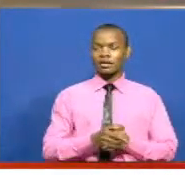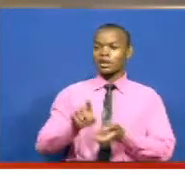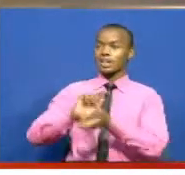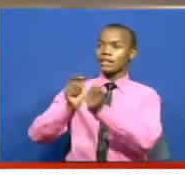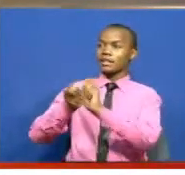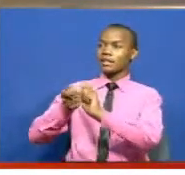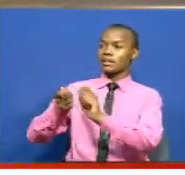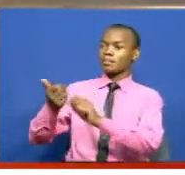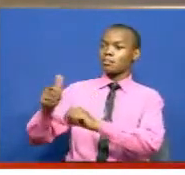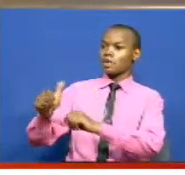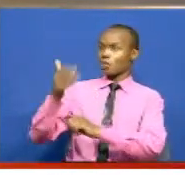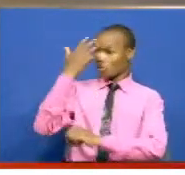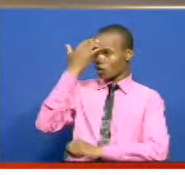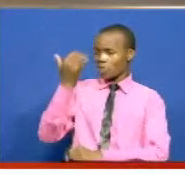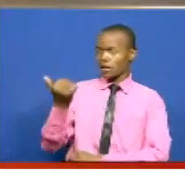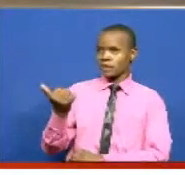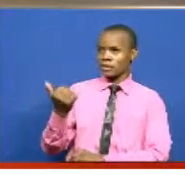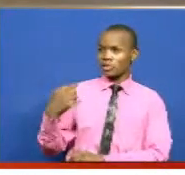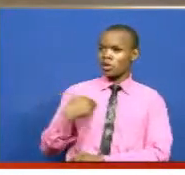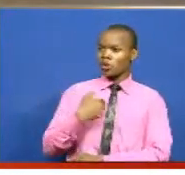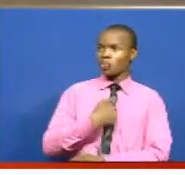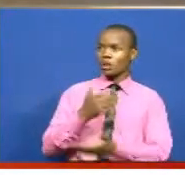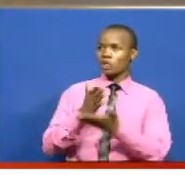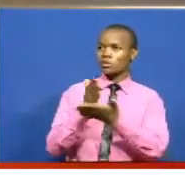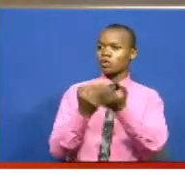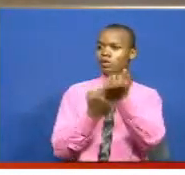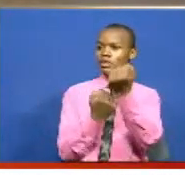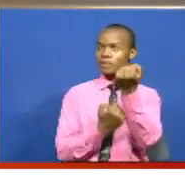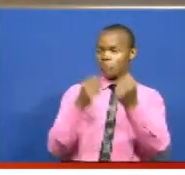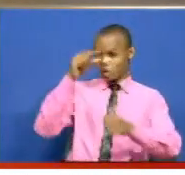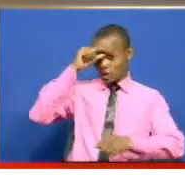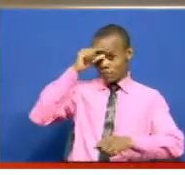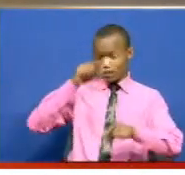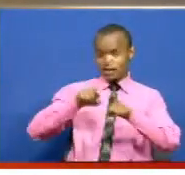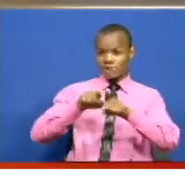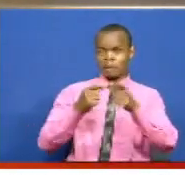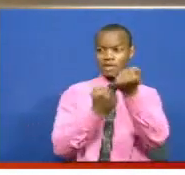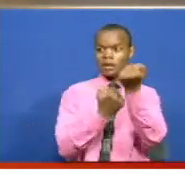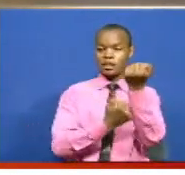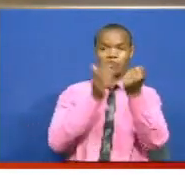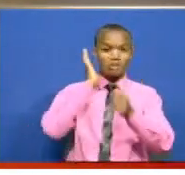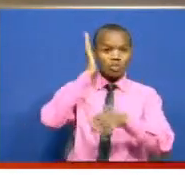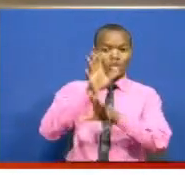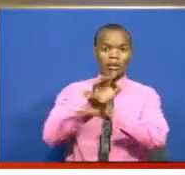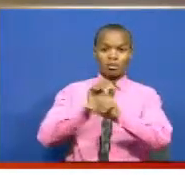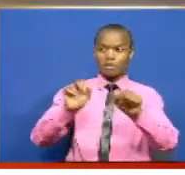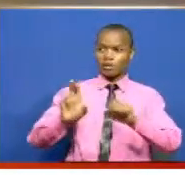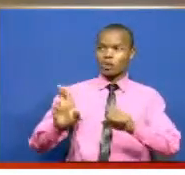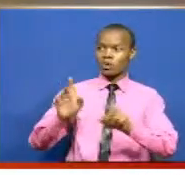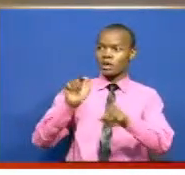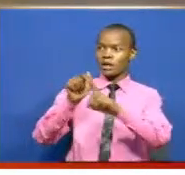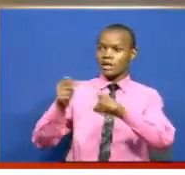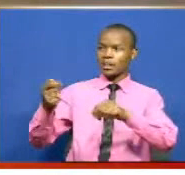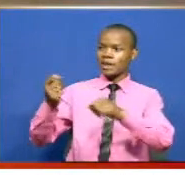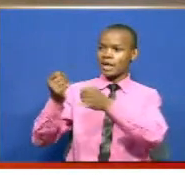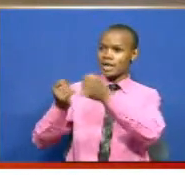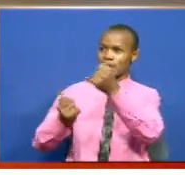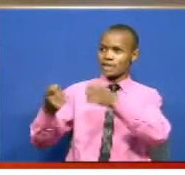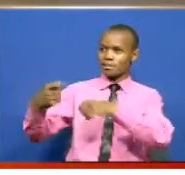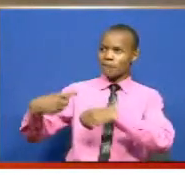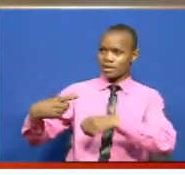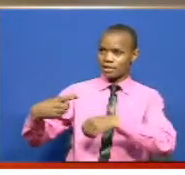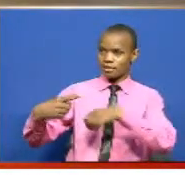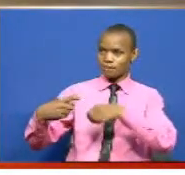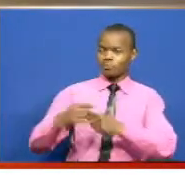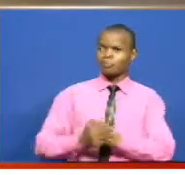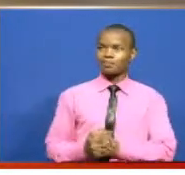changed to some extent because we are pro-government and we will be supporting President Uhuru Kenyatta to the last man standing for us. That is definitely